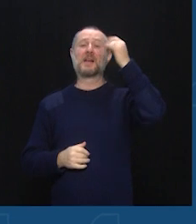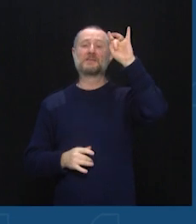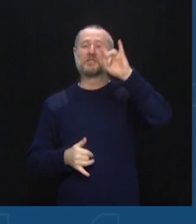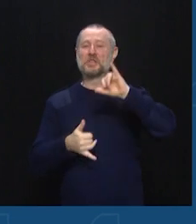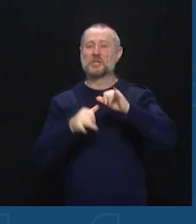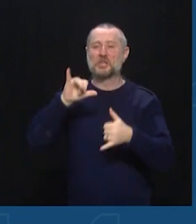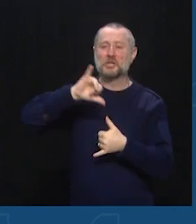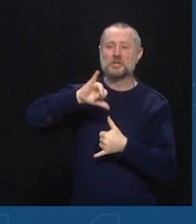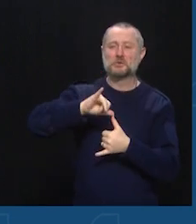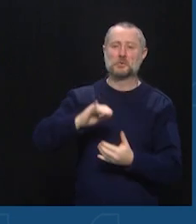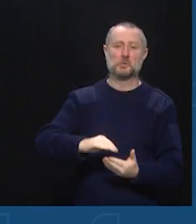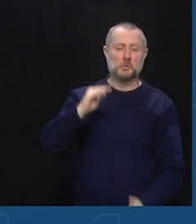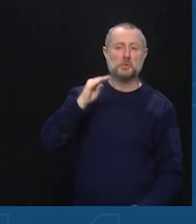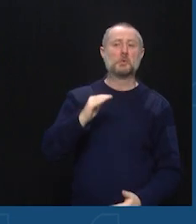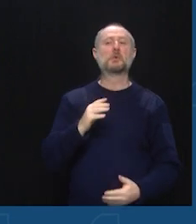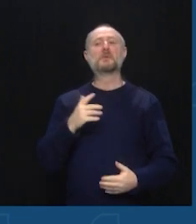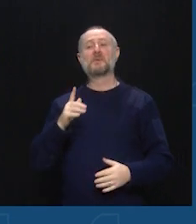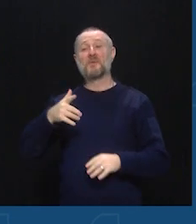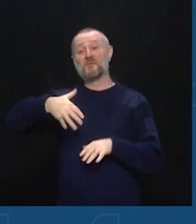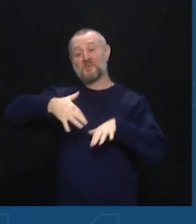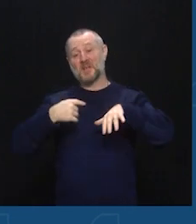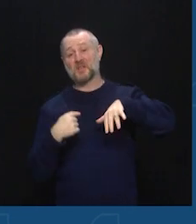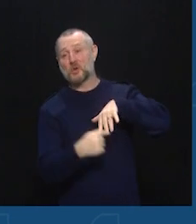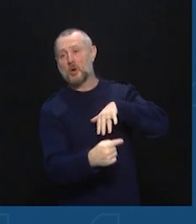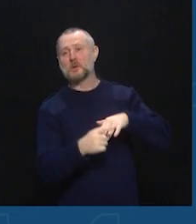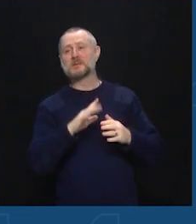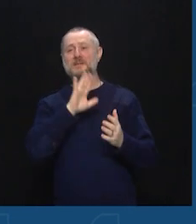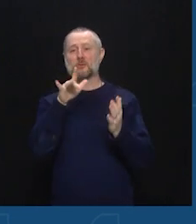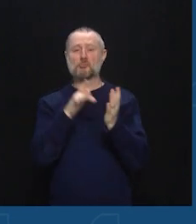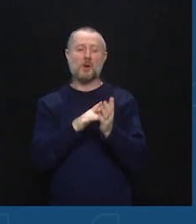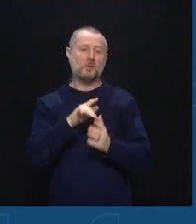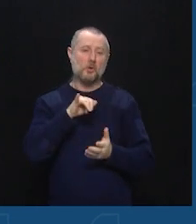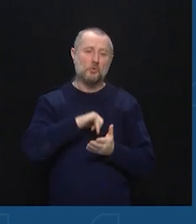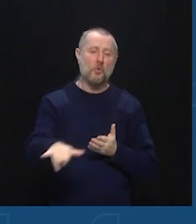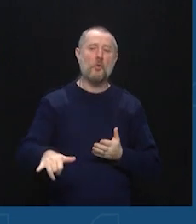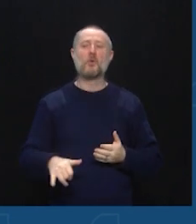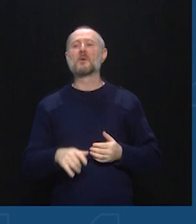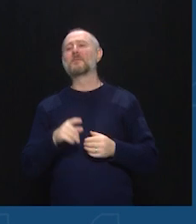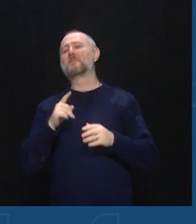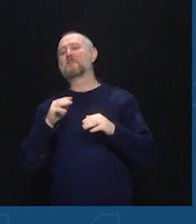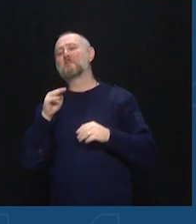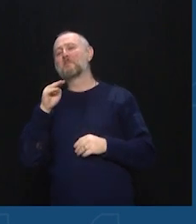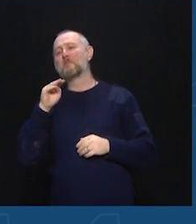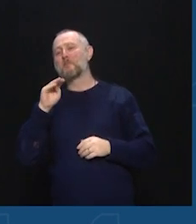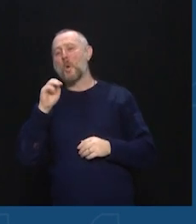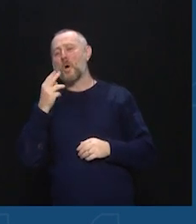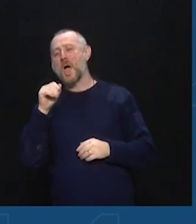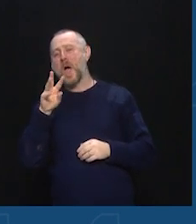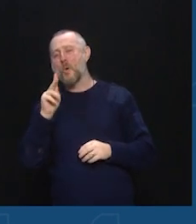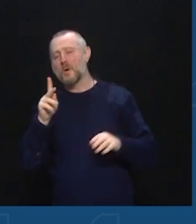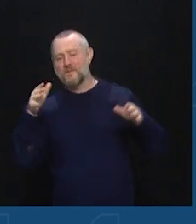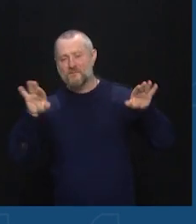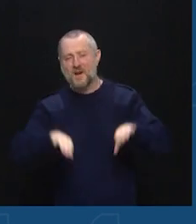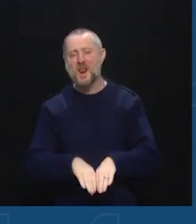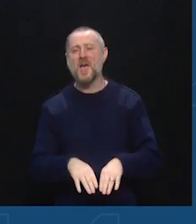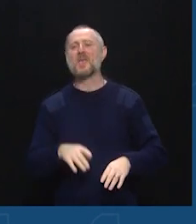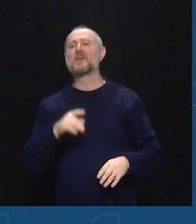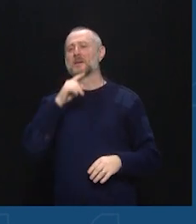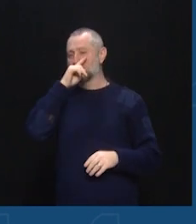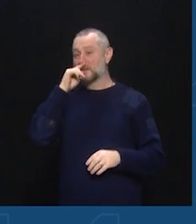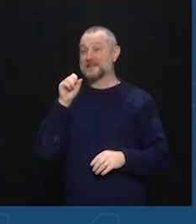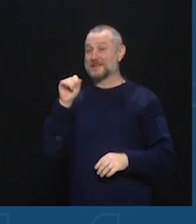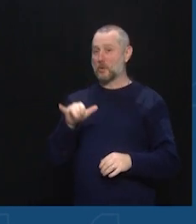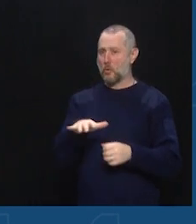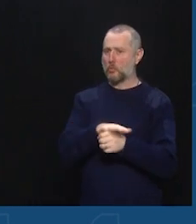in the Finger Lakes, central New York, and parts of the Mohawk Valley, really centered on the Syracuse area.